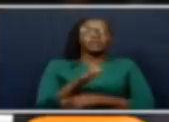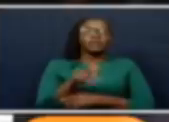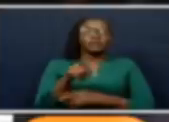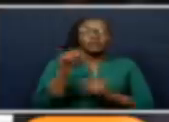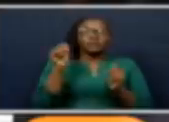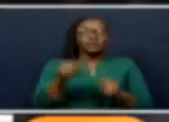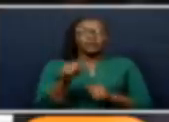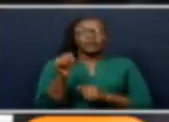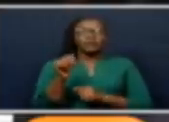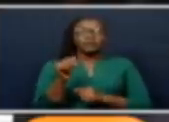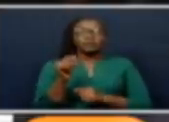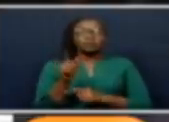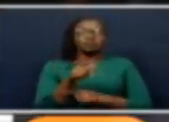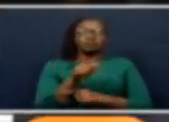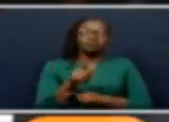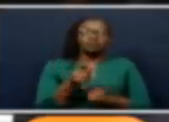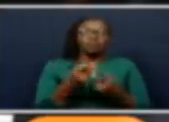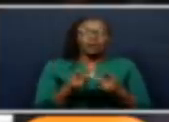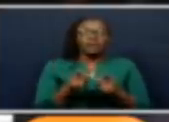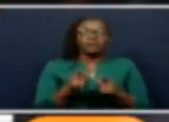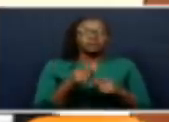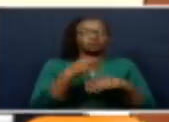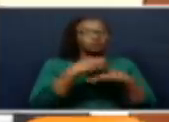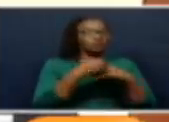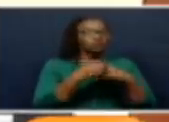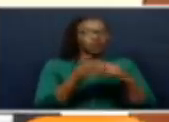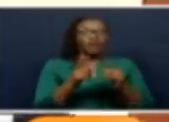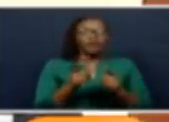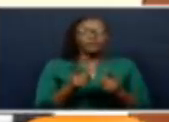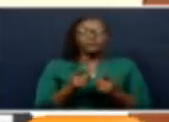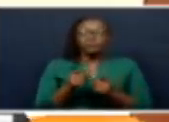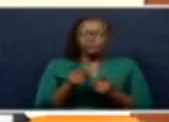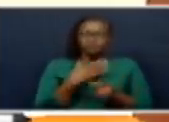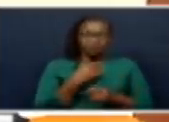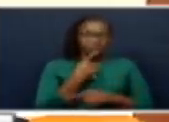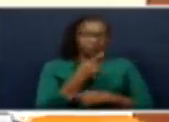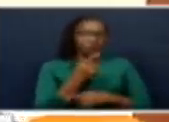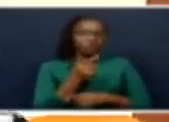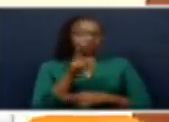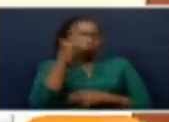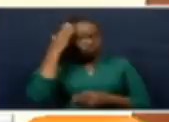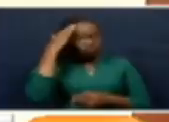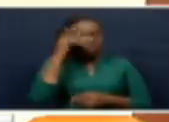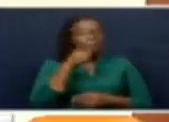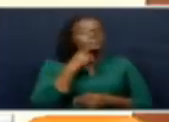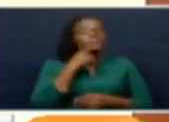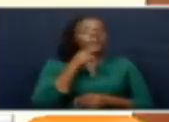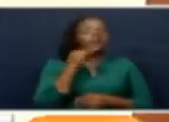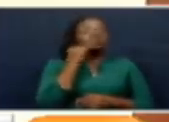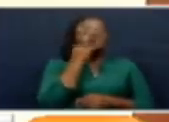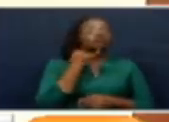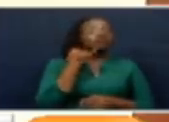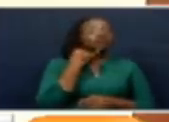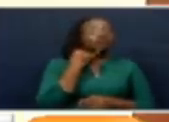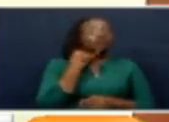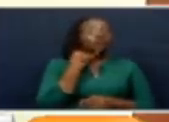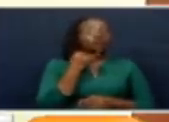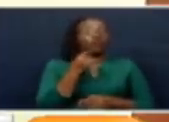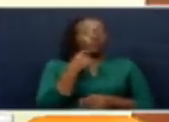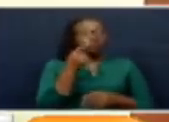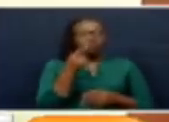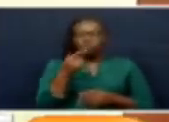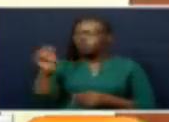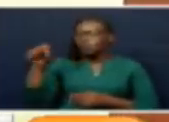Sonko? Let me tell you. You know the young man at the coast called Joho? Joho. Who made him a hero? Jubilee.